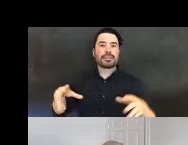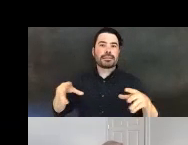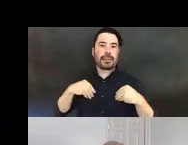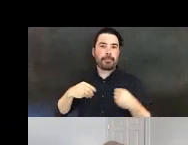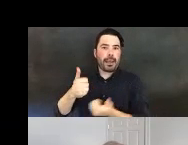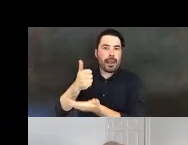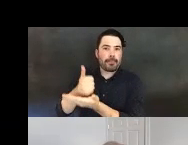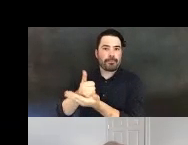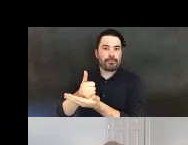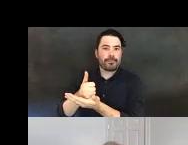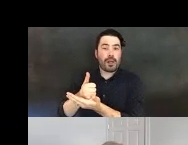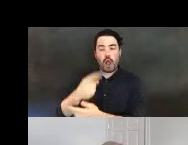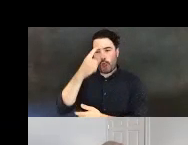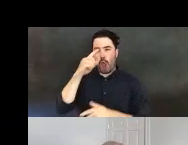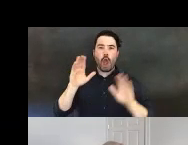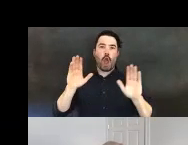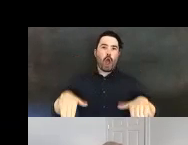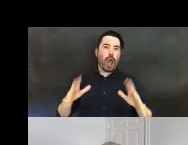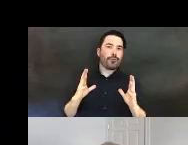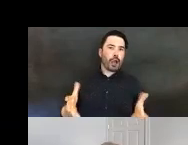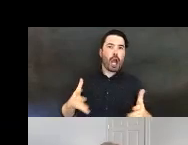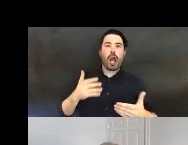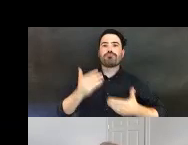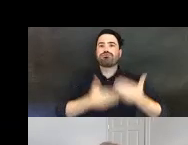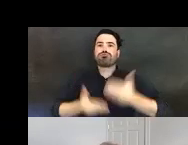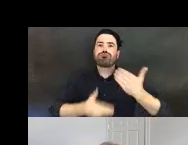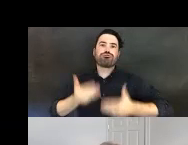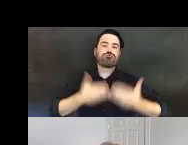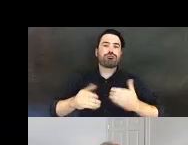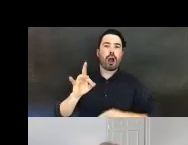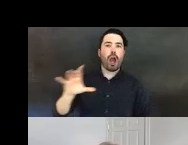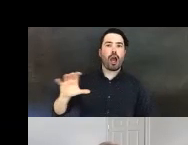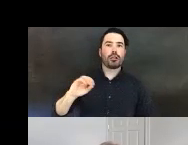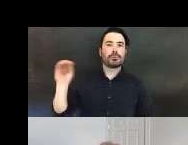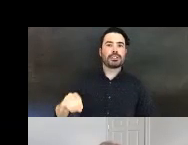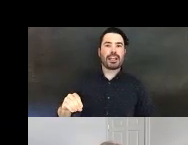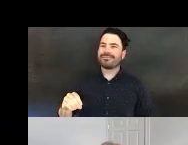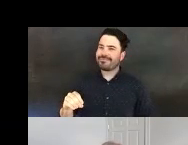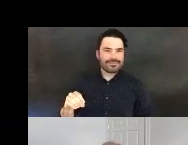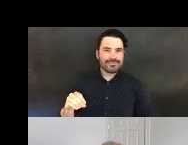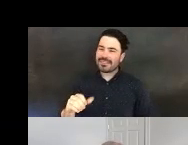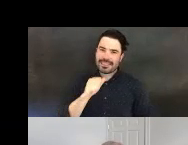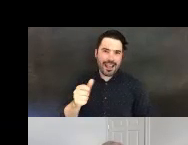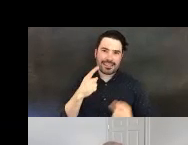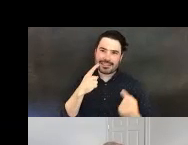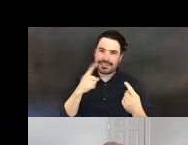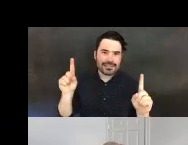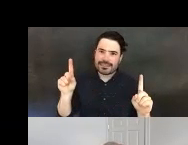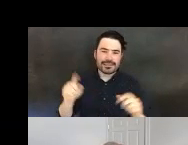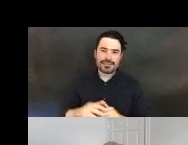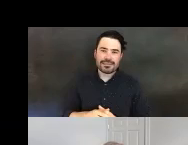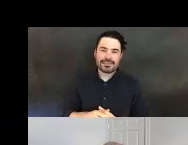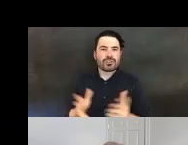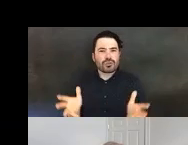to run at full speed, no matter what is going on, is simply not tenable. I encourage you to pause, to